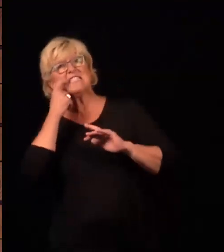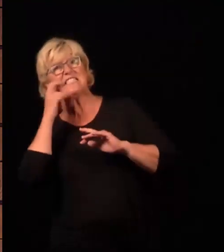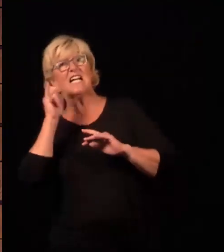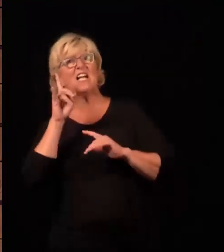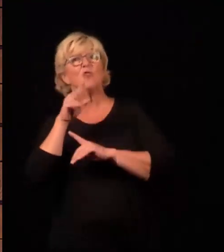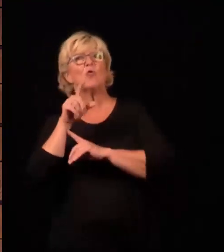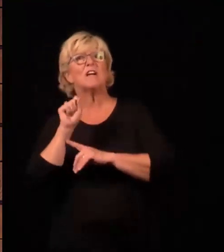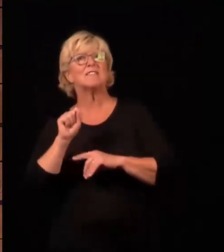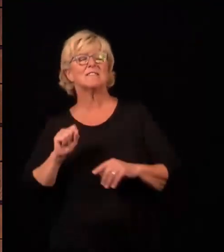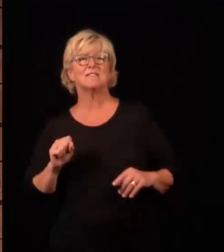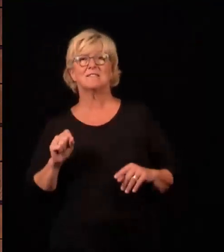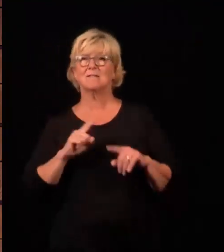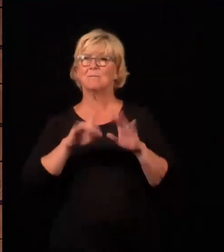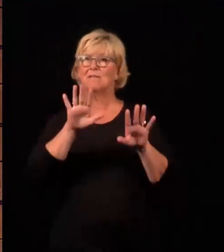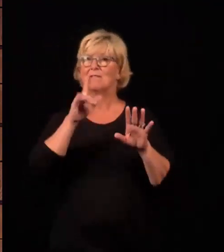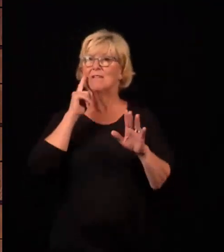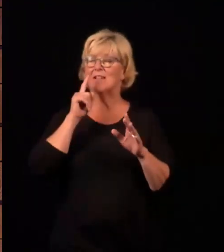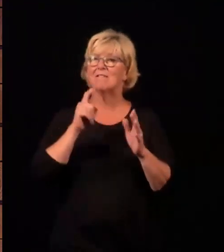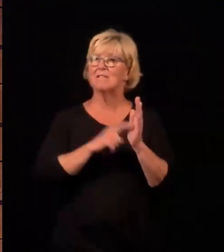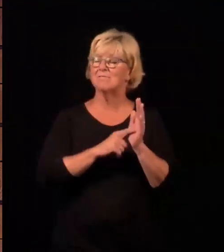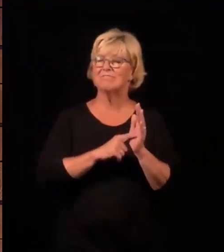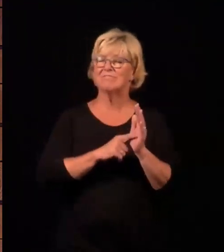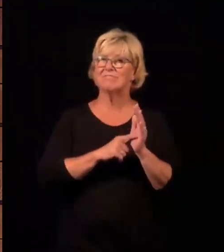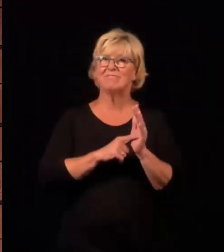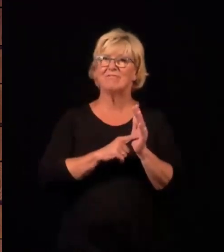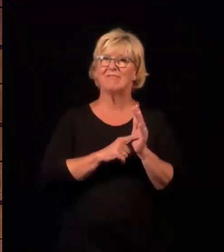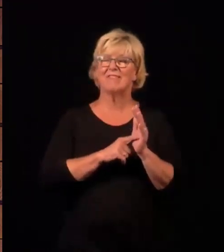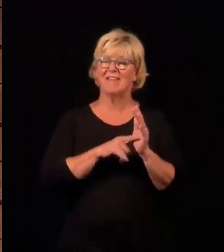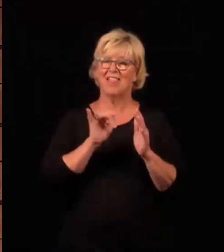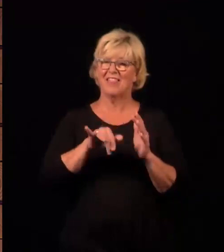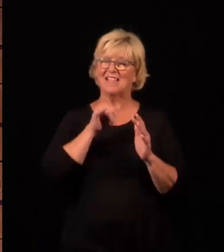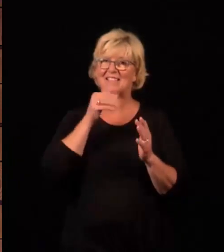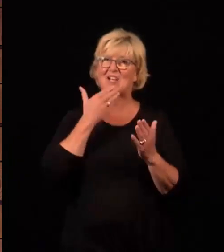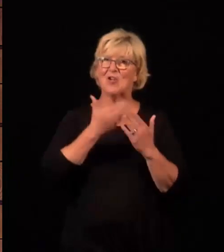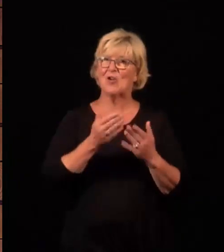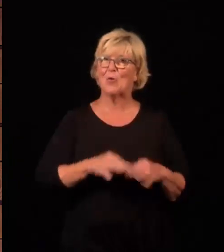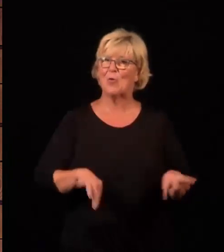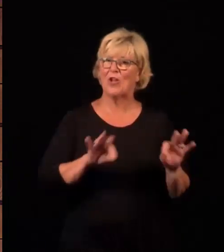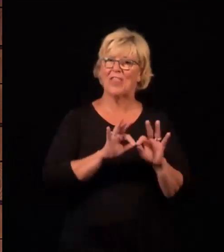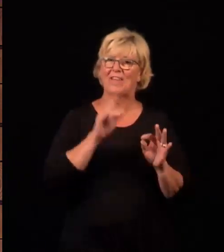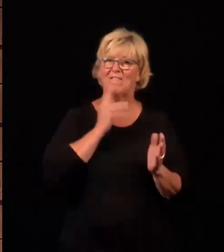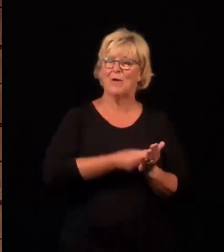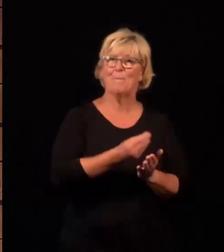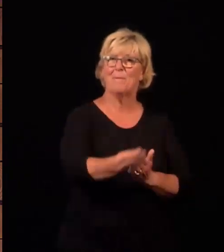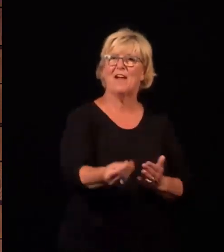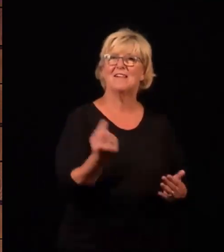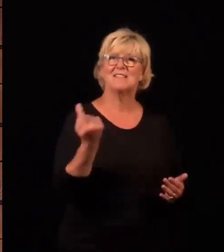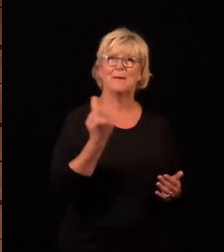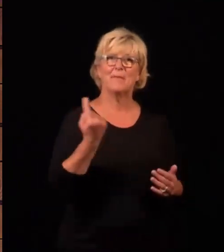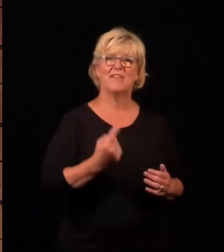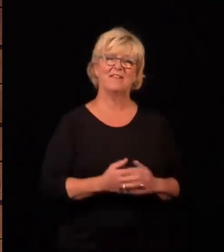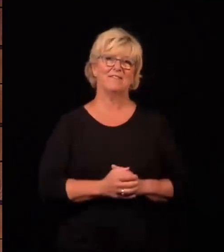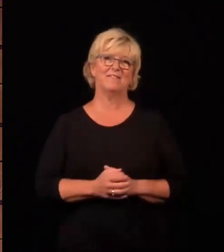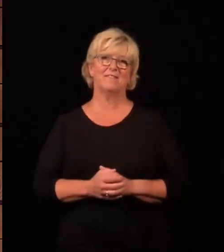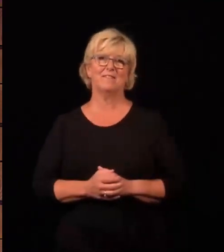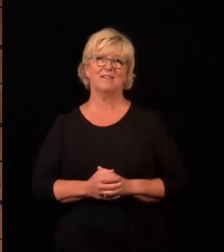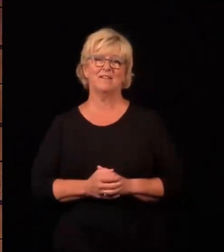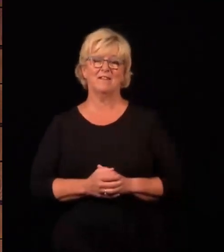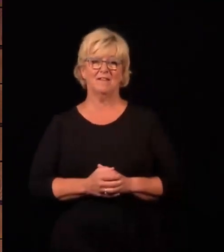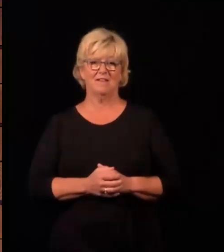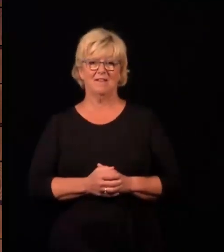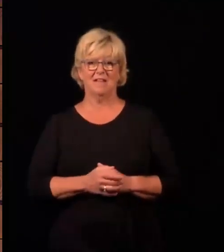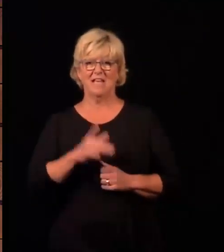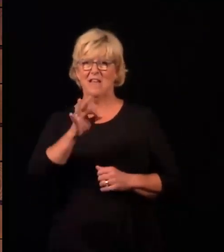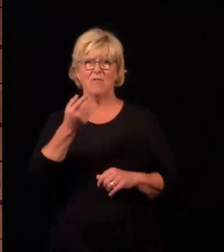drug. But we need to recognize that that is not a worthy motive for purchasing. To live above